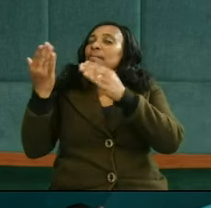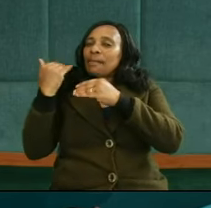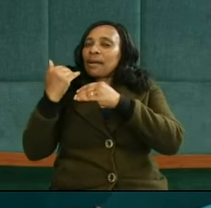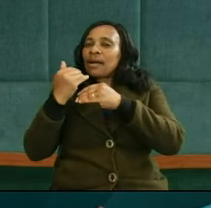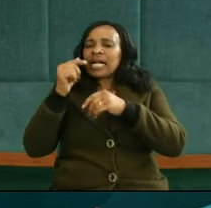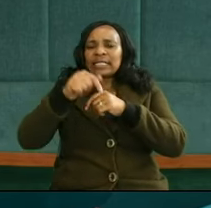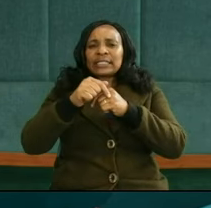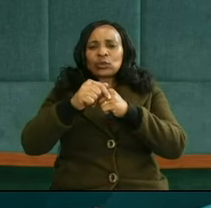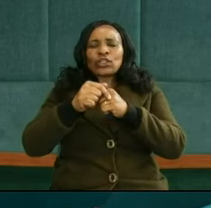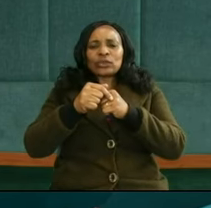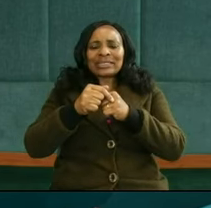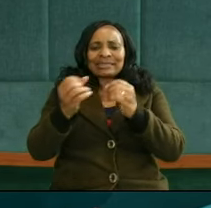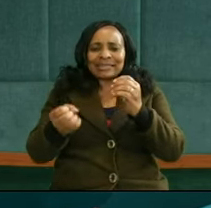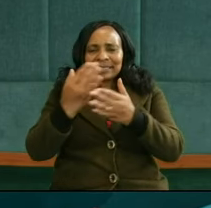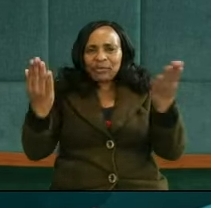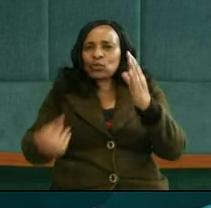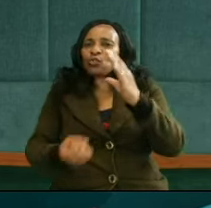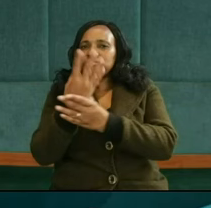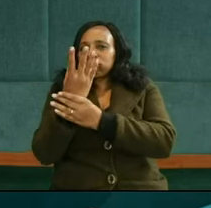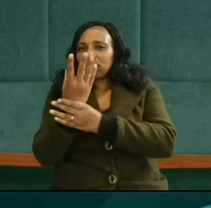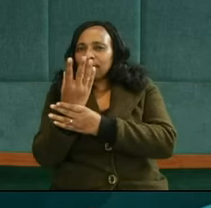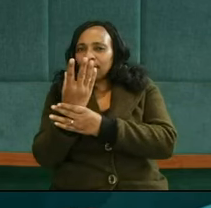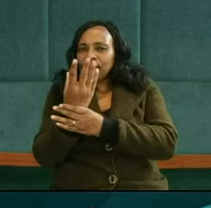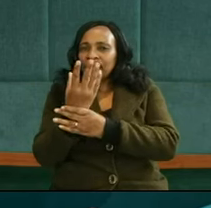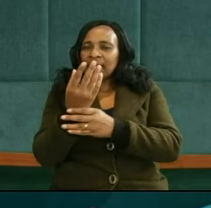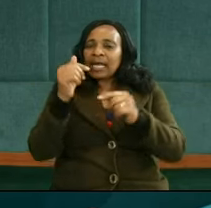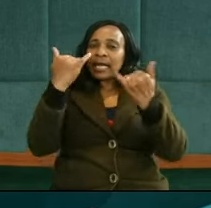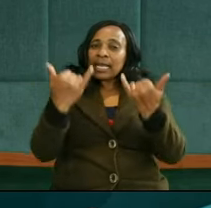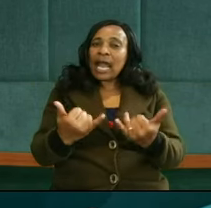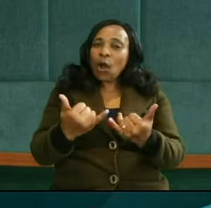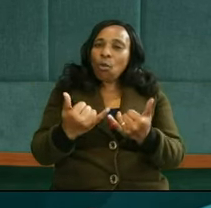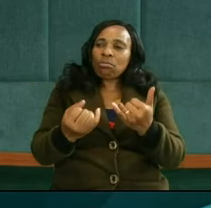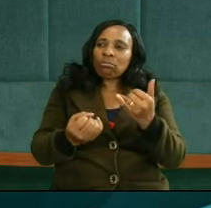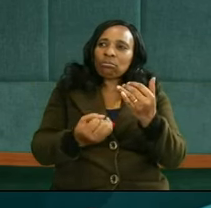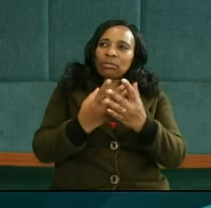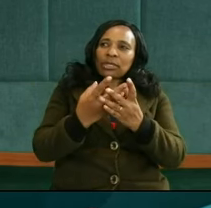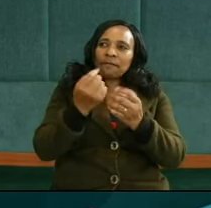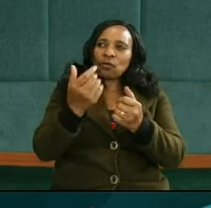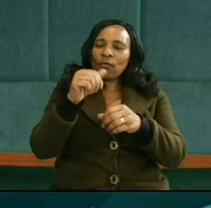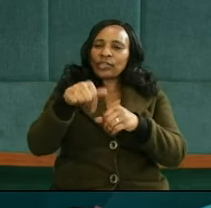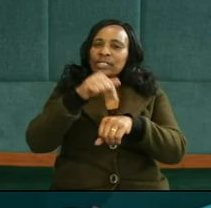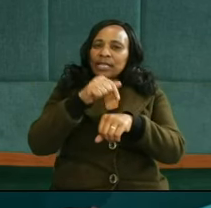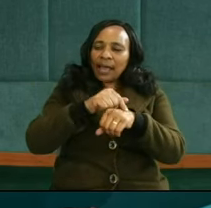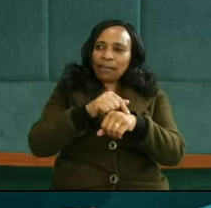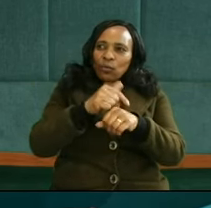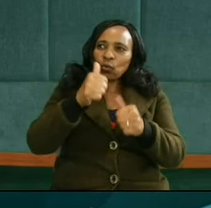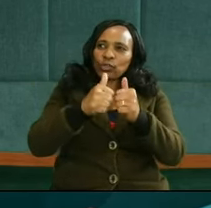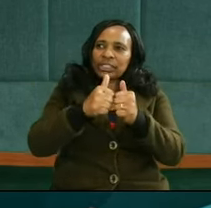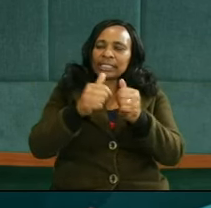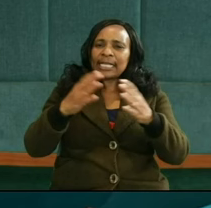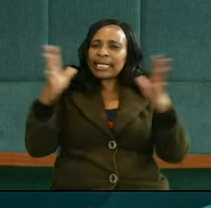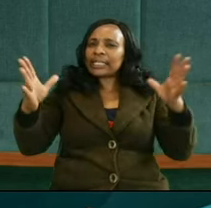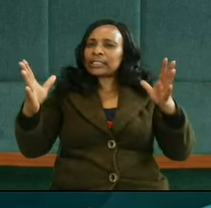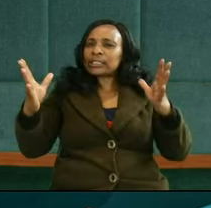was revolutionary. The prevailing hyper-Calvinist view of his time was that the Great